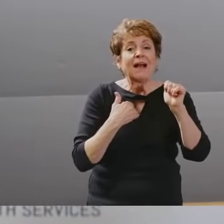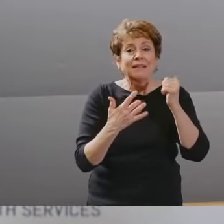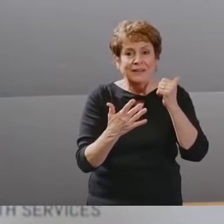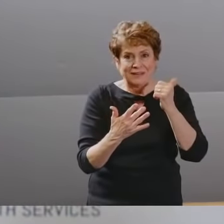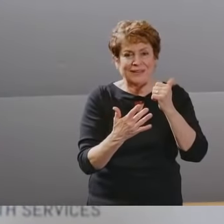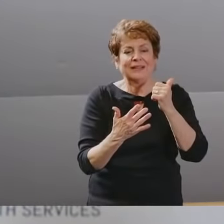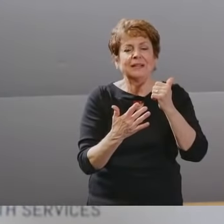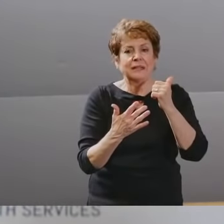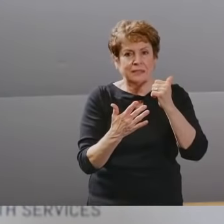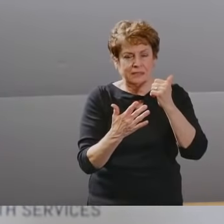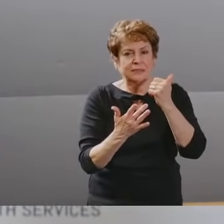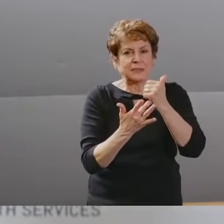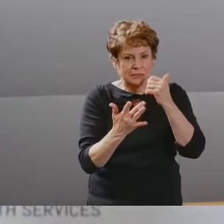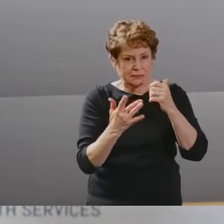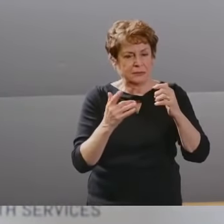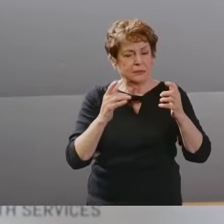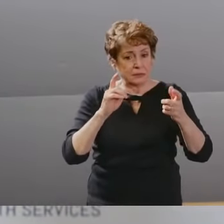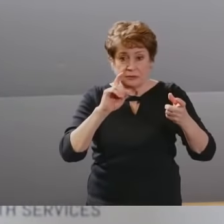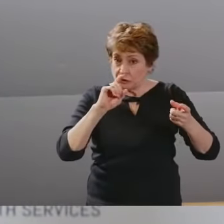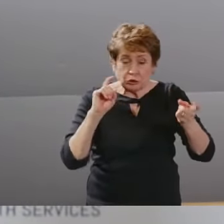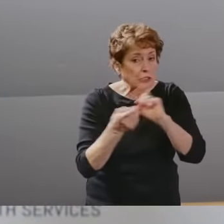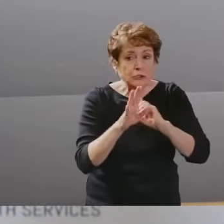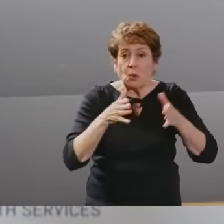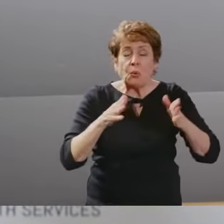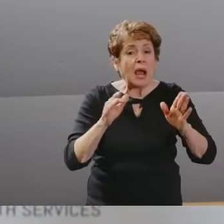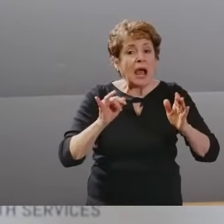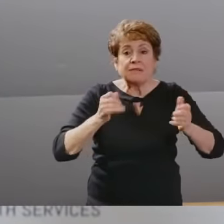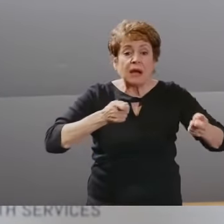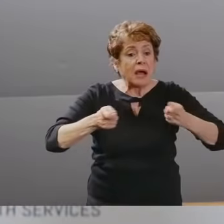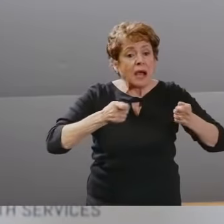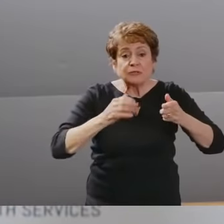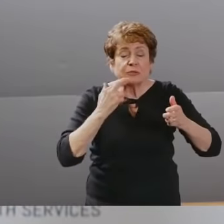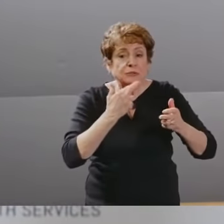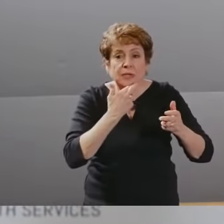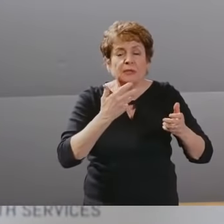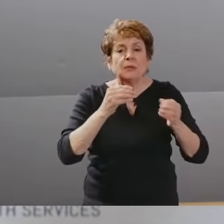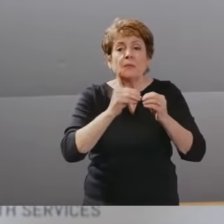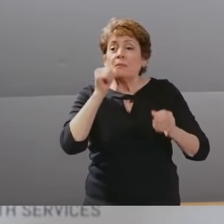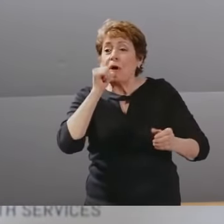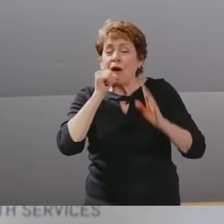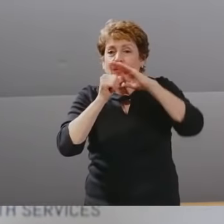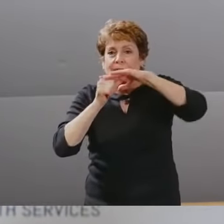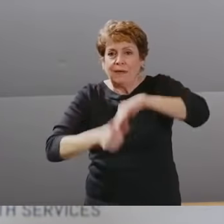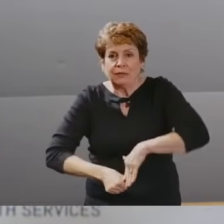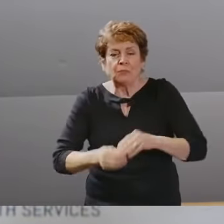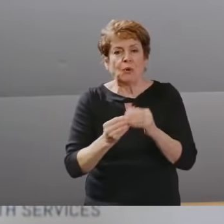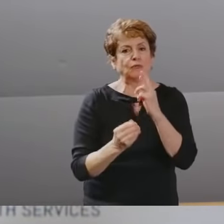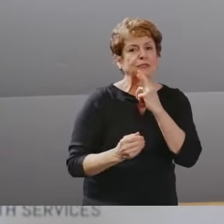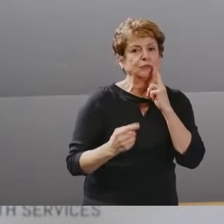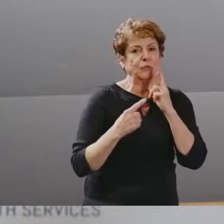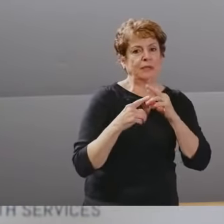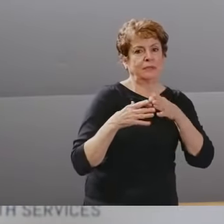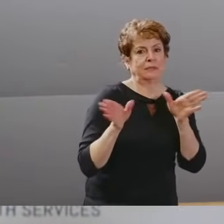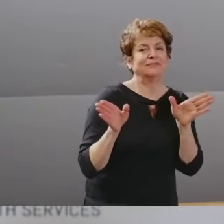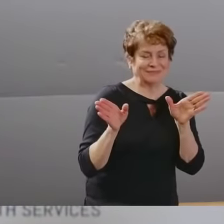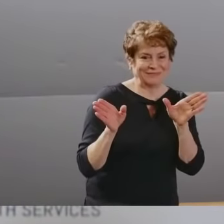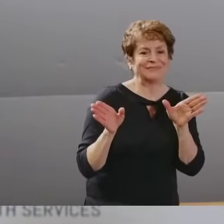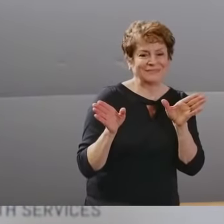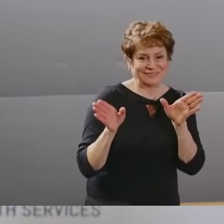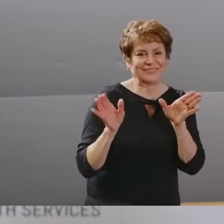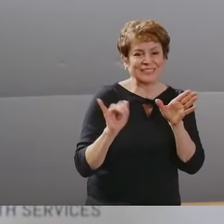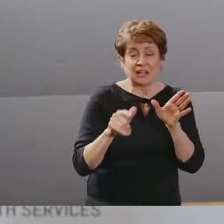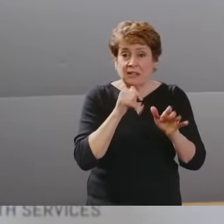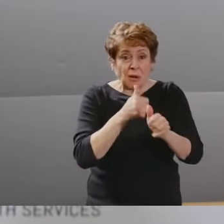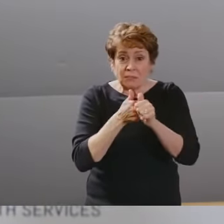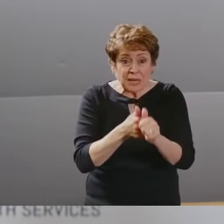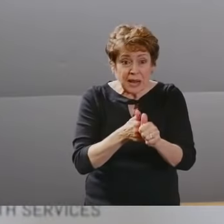to operate as restaurants. And if they haven't, they remain closed. And all of